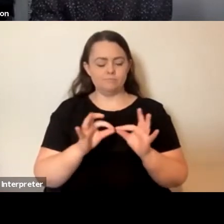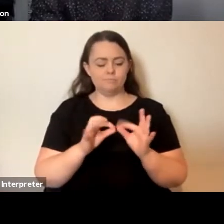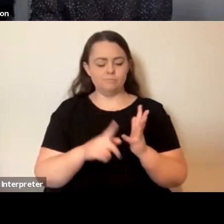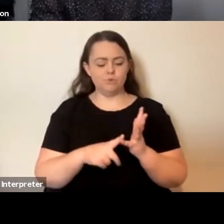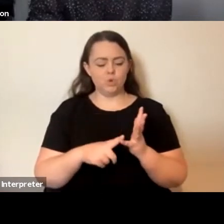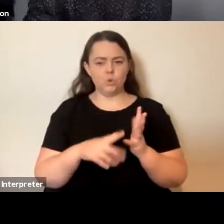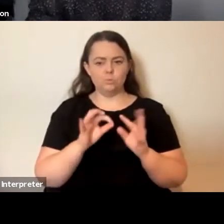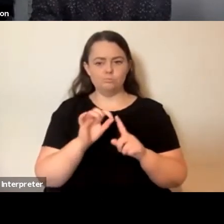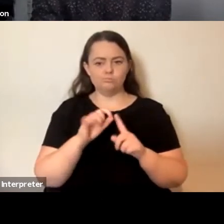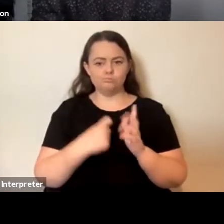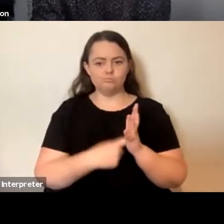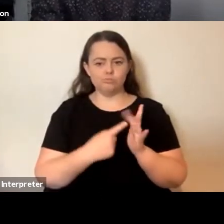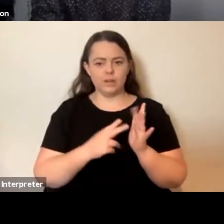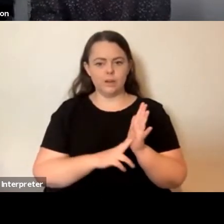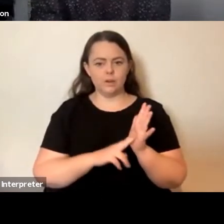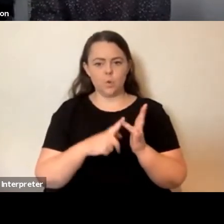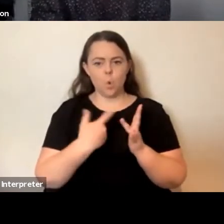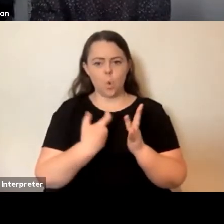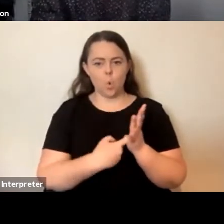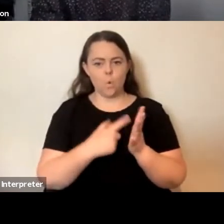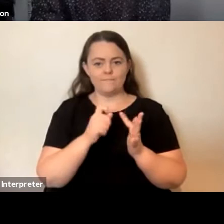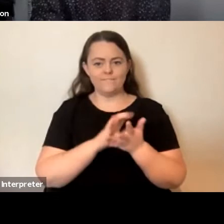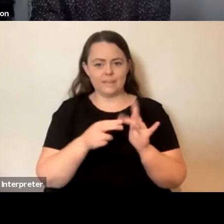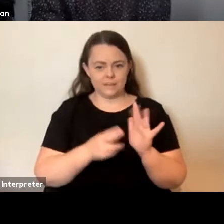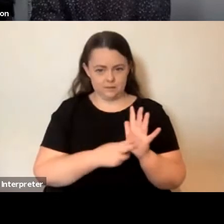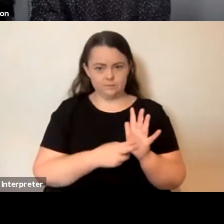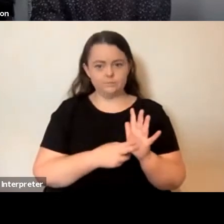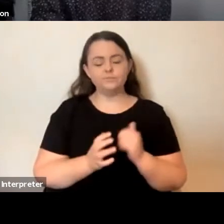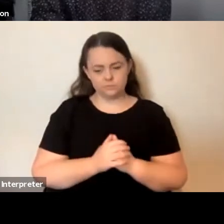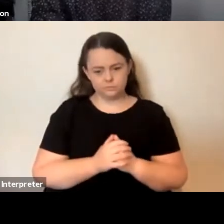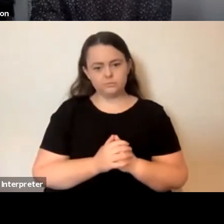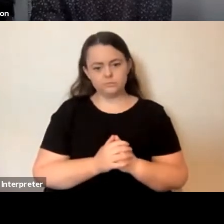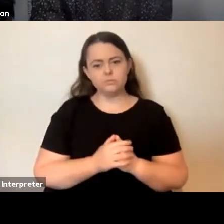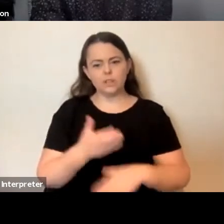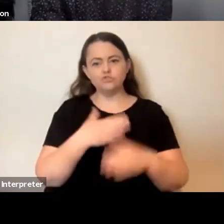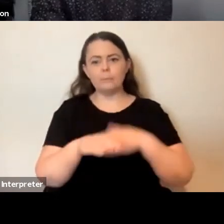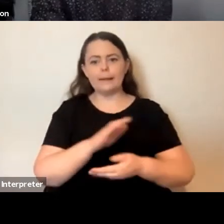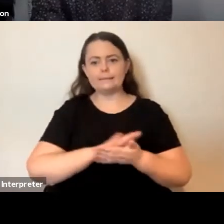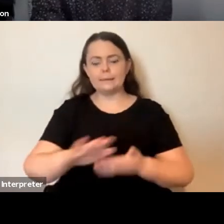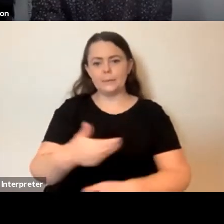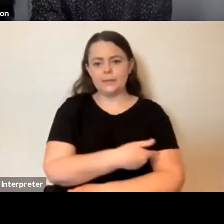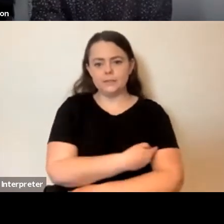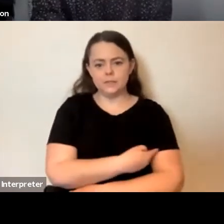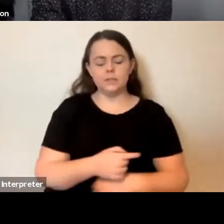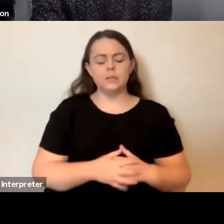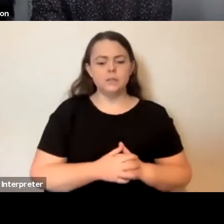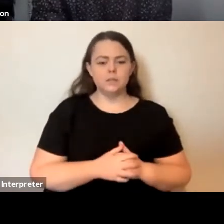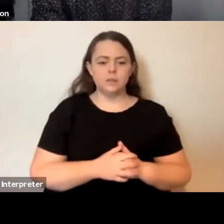have, although, so the majority of inductions that we've done in